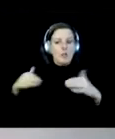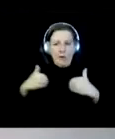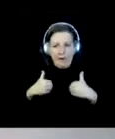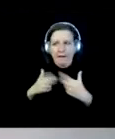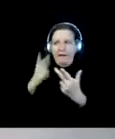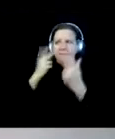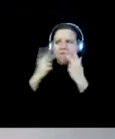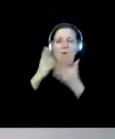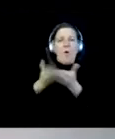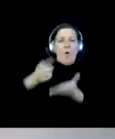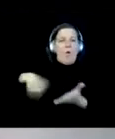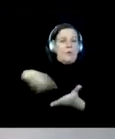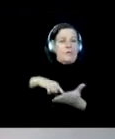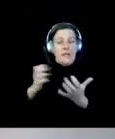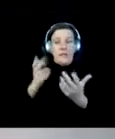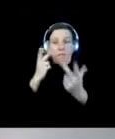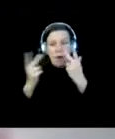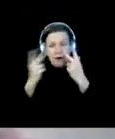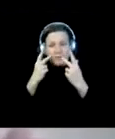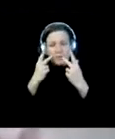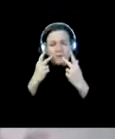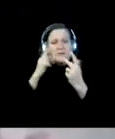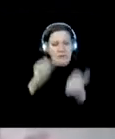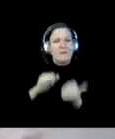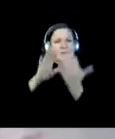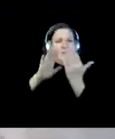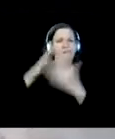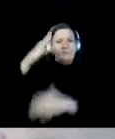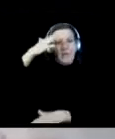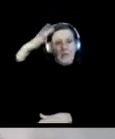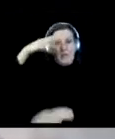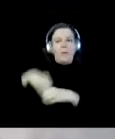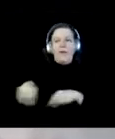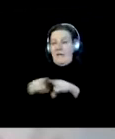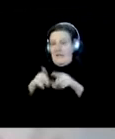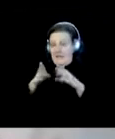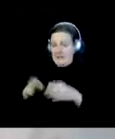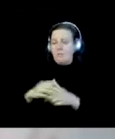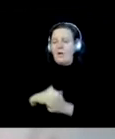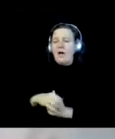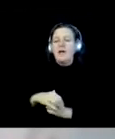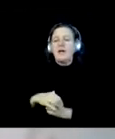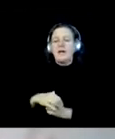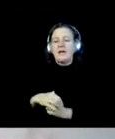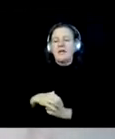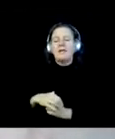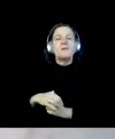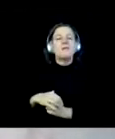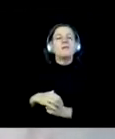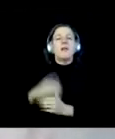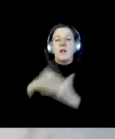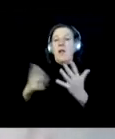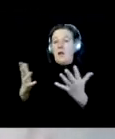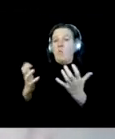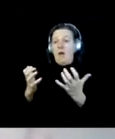want to see. And I think I approach theory kind of in the same way, like taking what I want to take and leaving the rest.